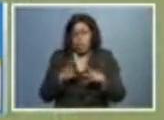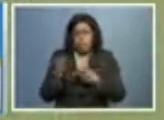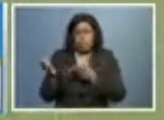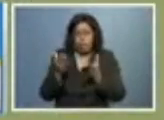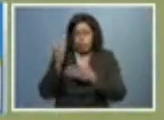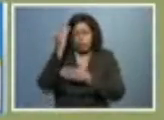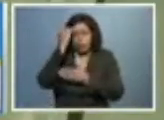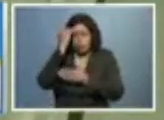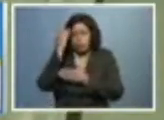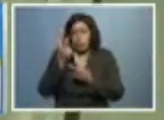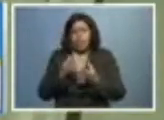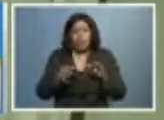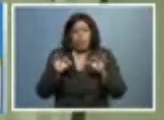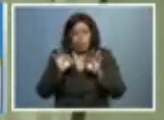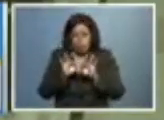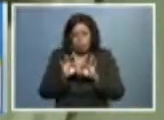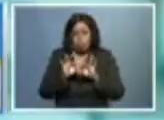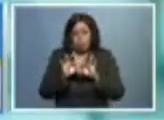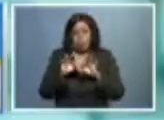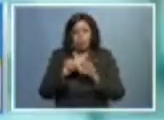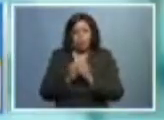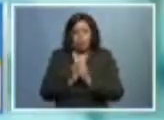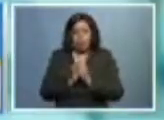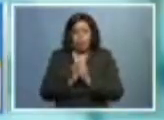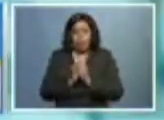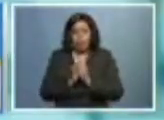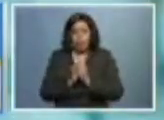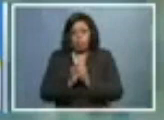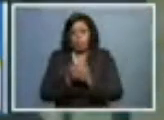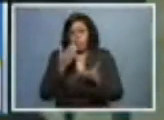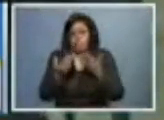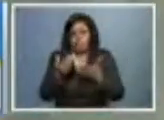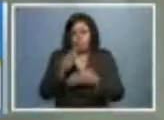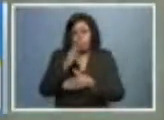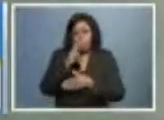to the importance of knowing where mercury could be in your homes